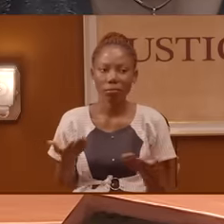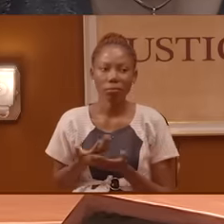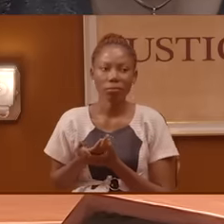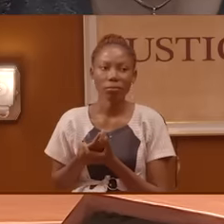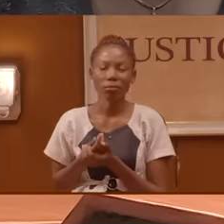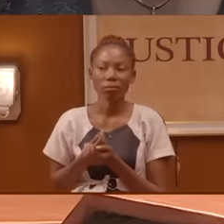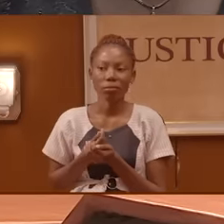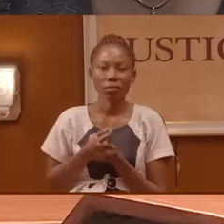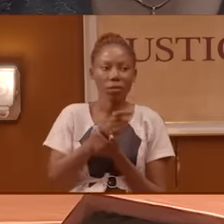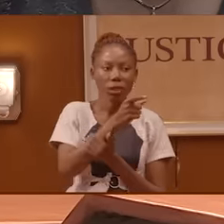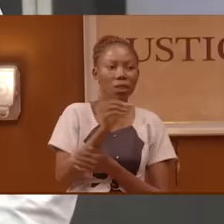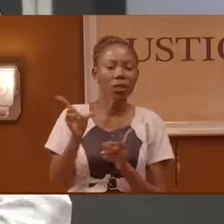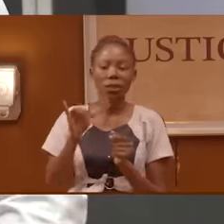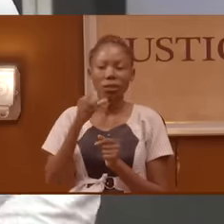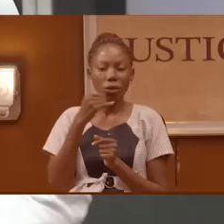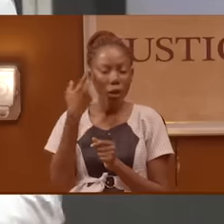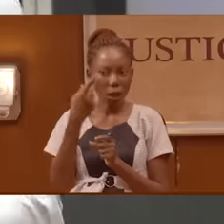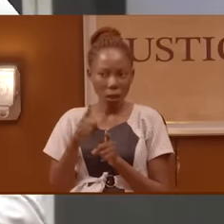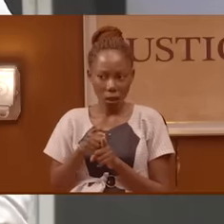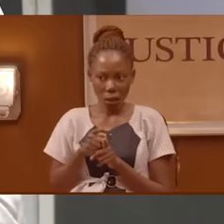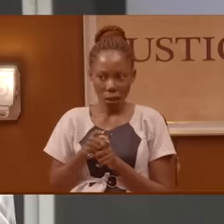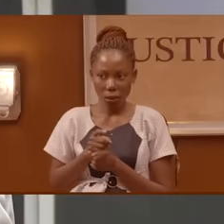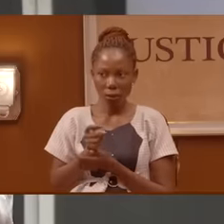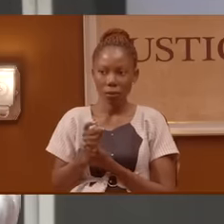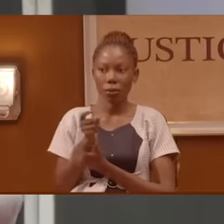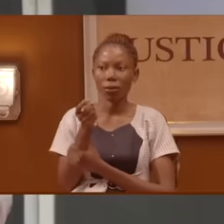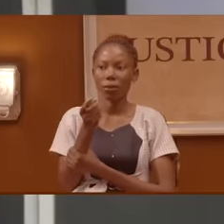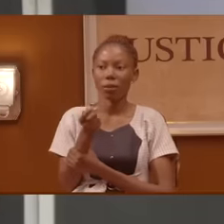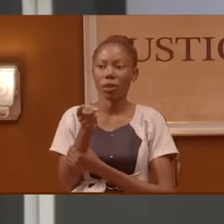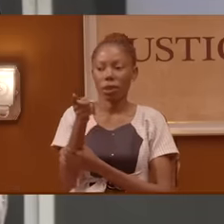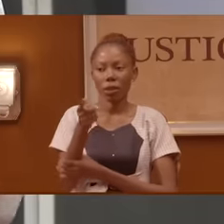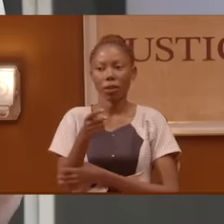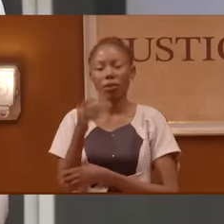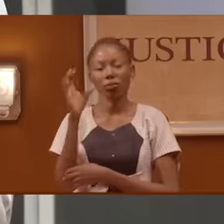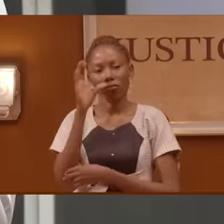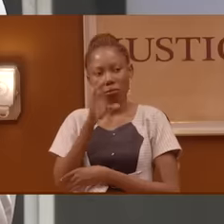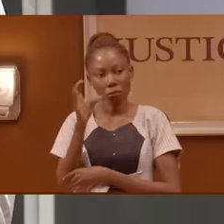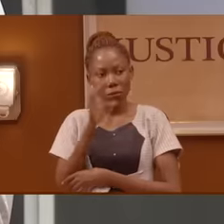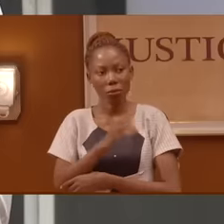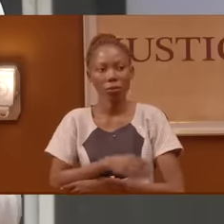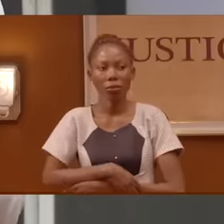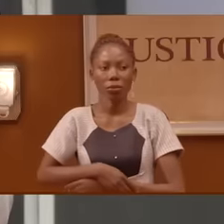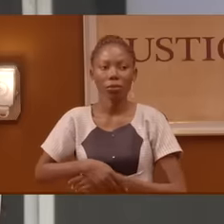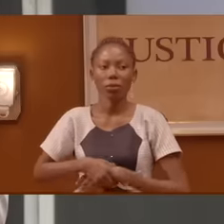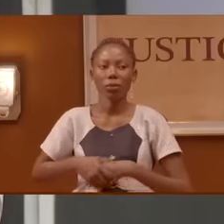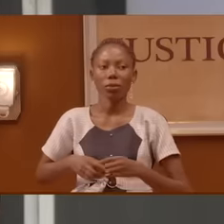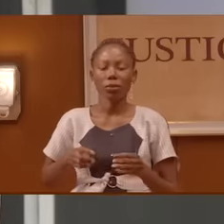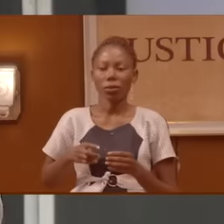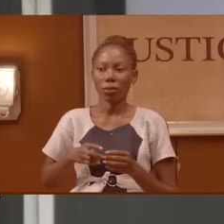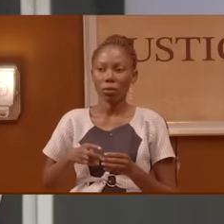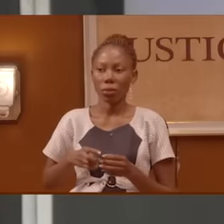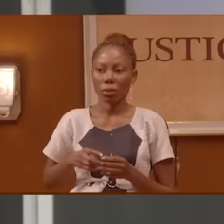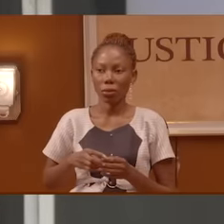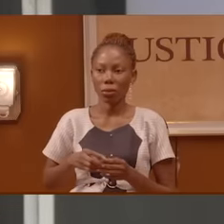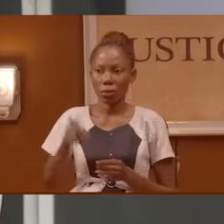comply. He said, I better comply. So what comply did you do? Yes, I start planning since he doesn't tell me he's going to Abuja. So eventually what did you Yes,